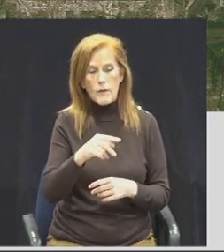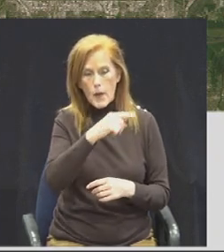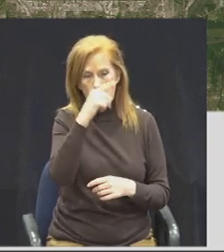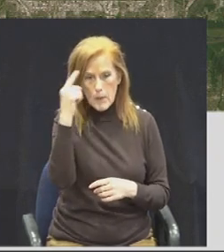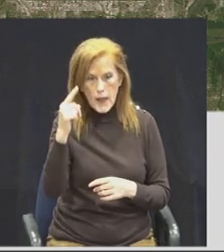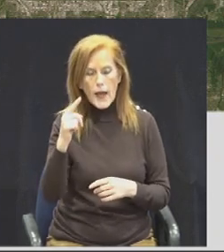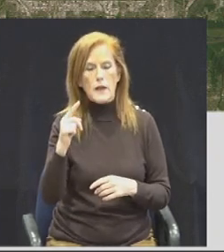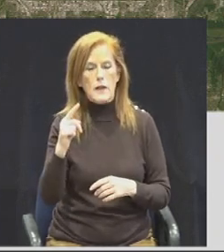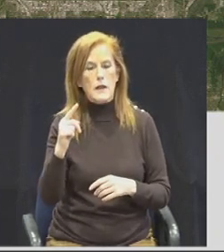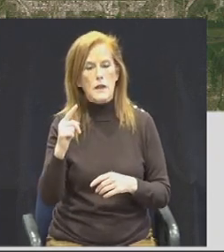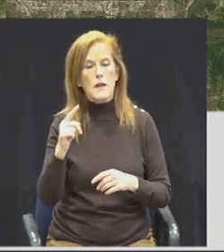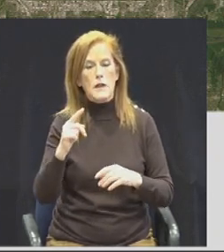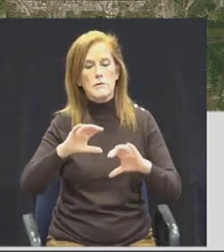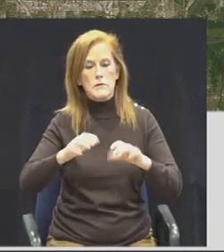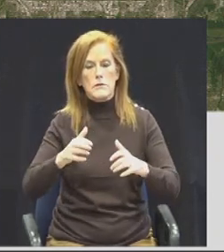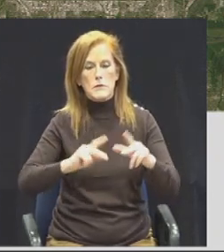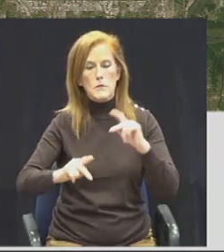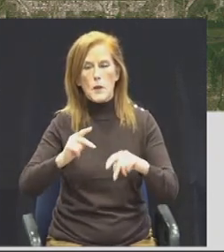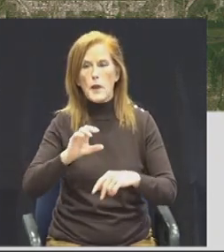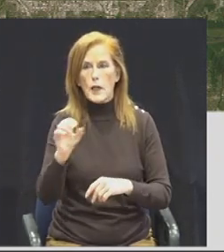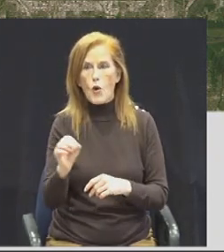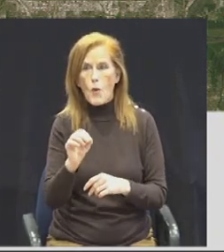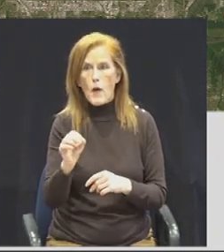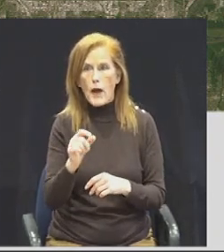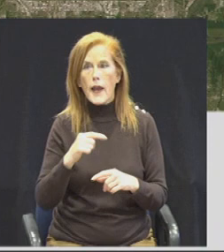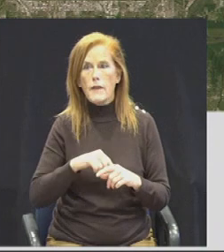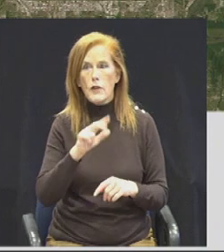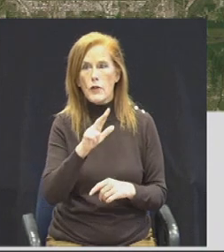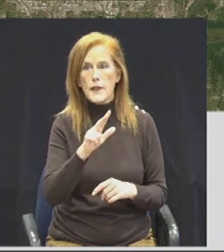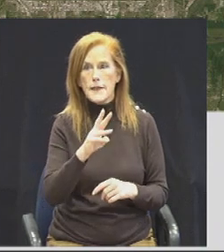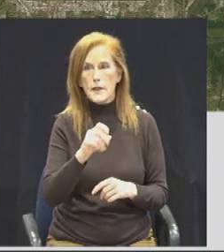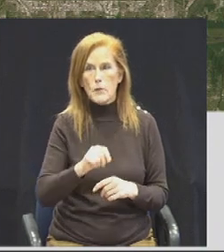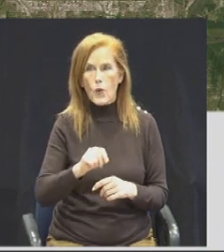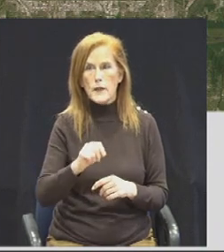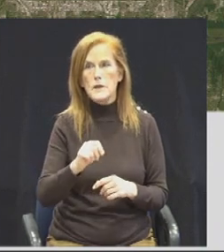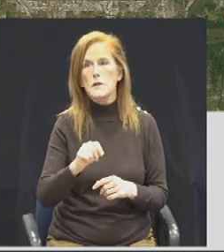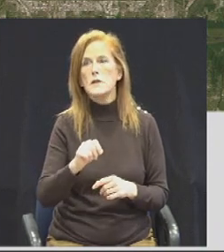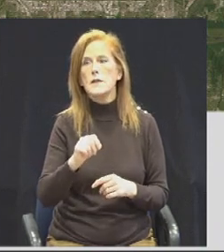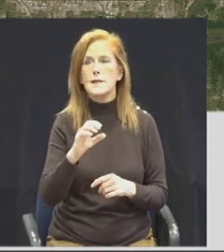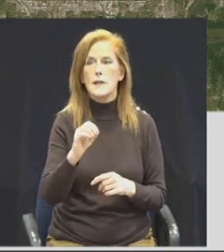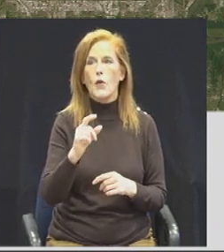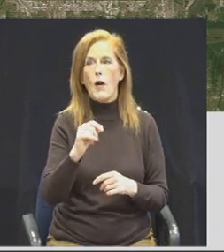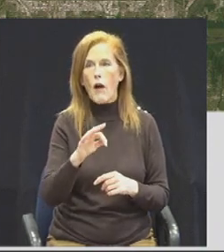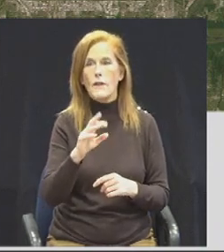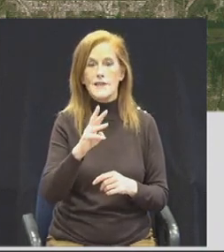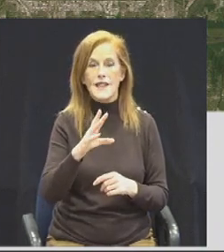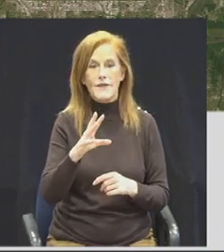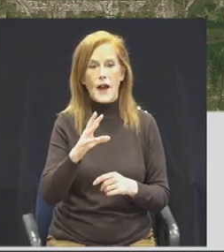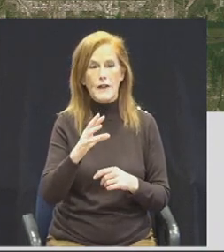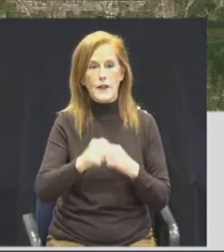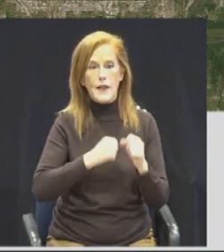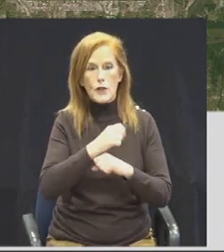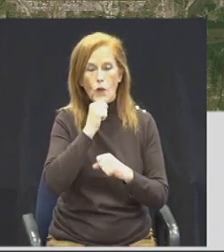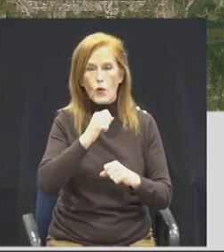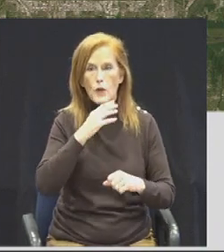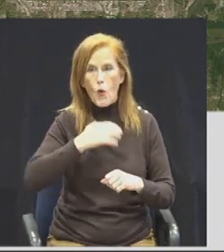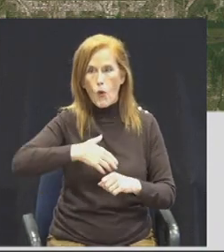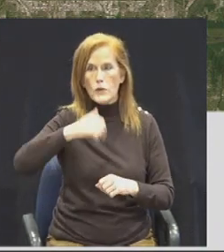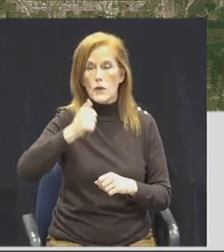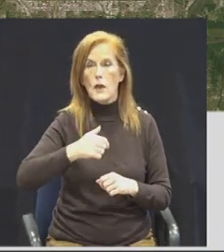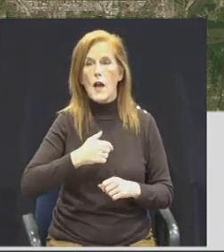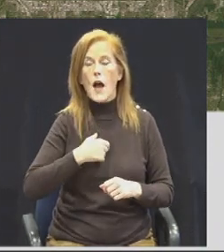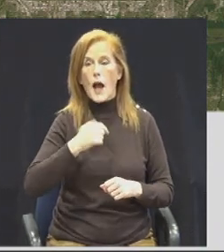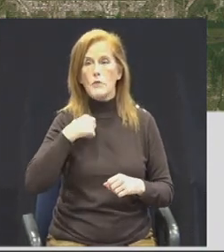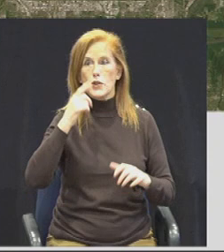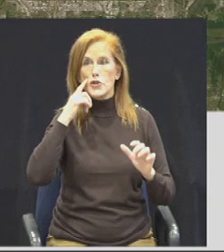metro area, and then 36% of those 65 and older. And frankly, when I looked at that, I was kind of dumbfounded that